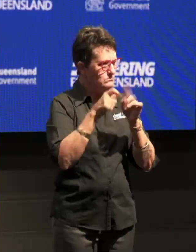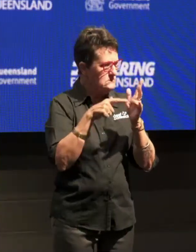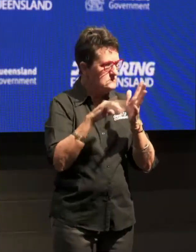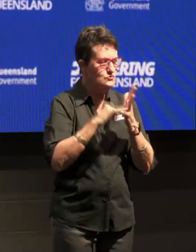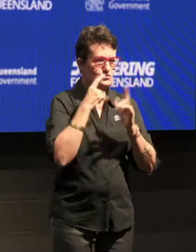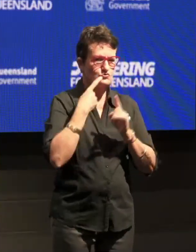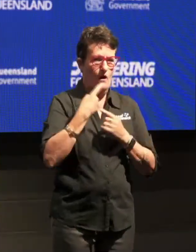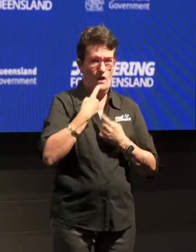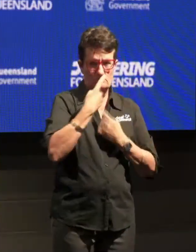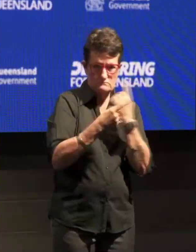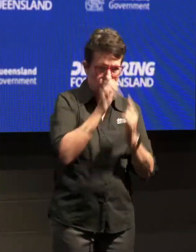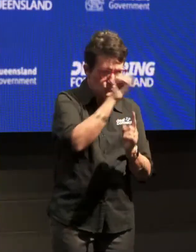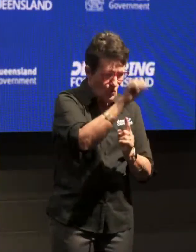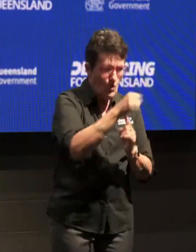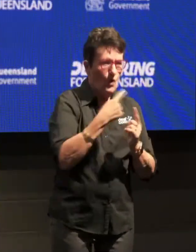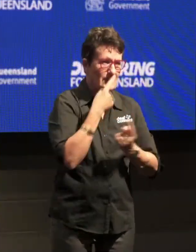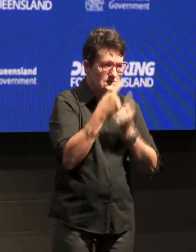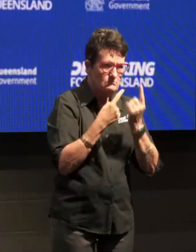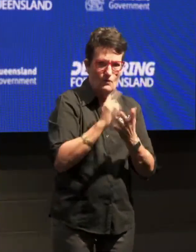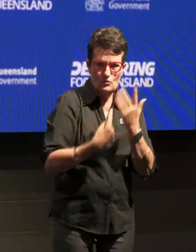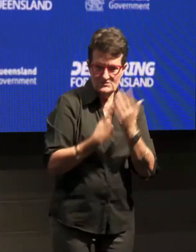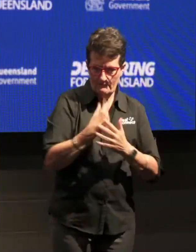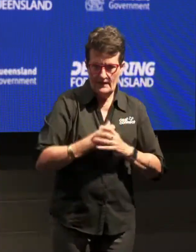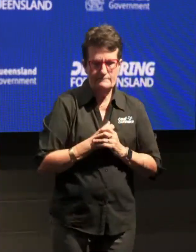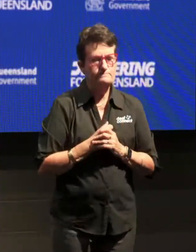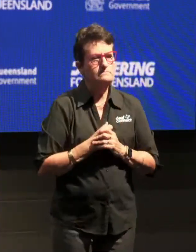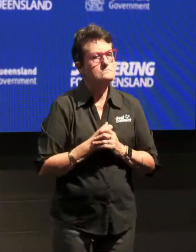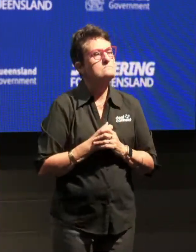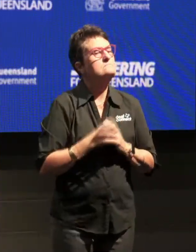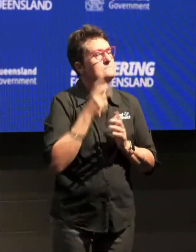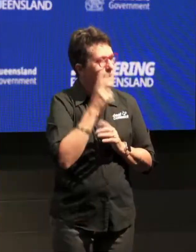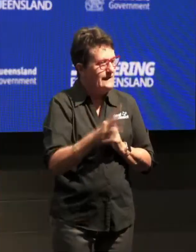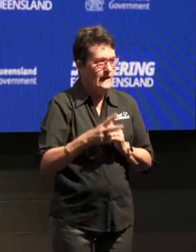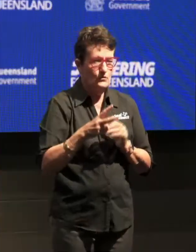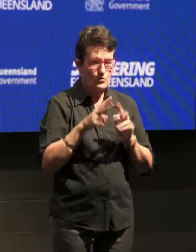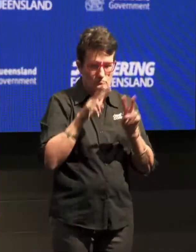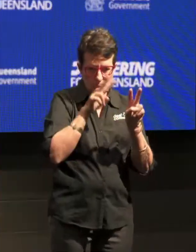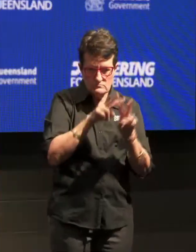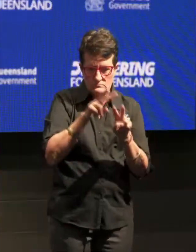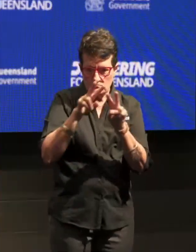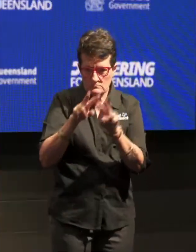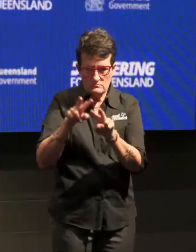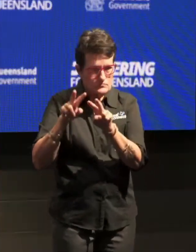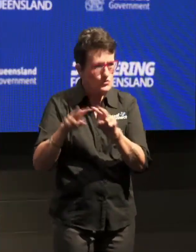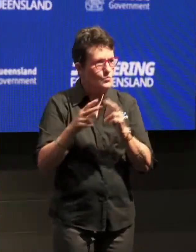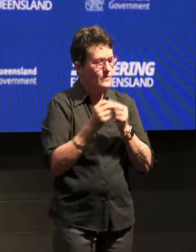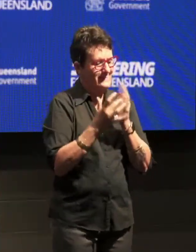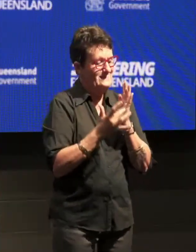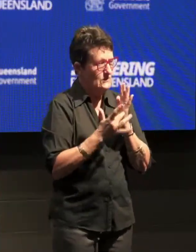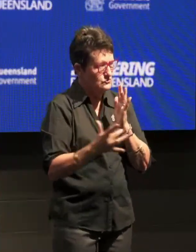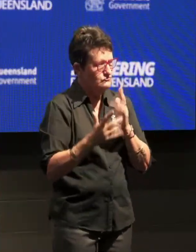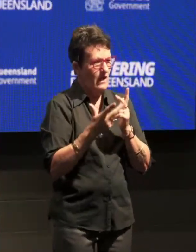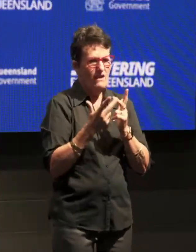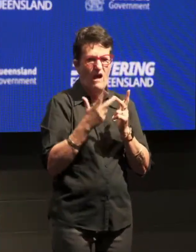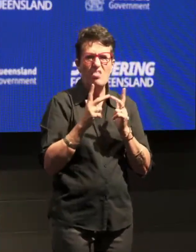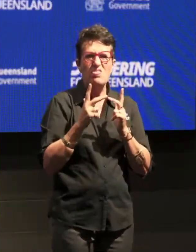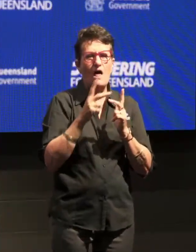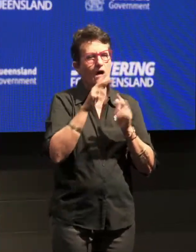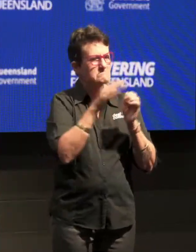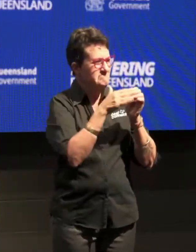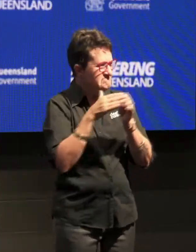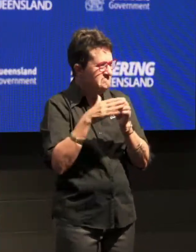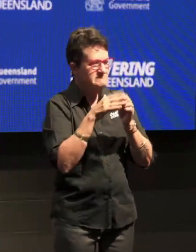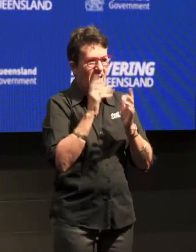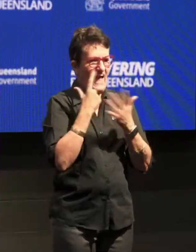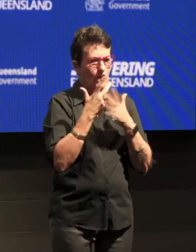to those locals within that area. And we'll be monitoring closely with Telstra and the other repairers there about the